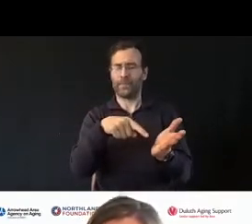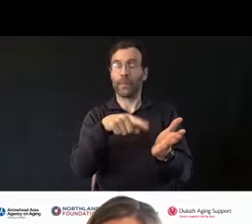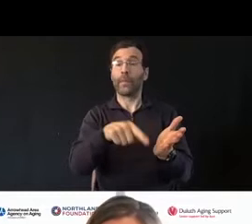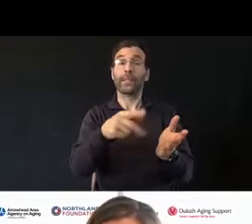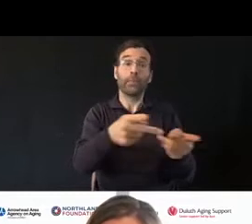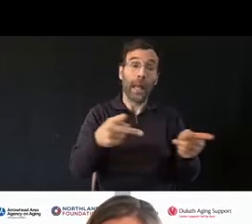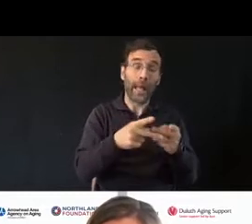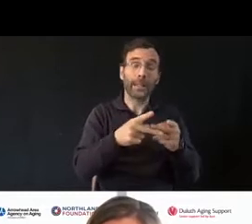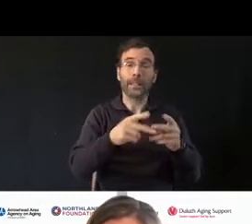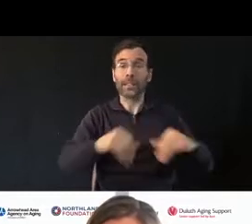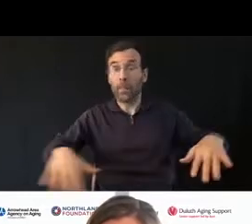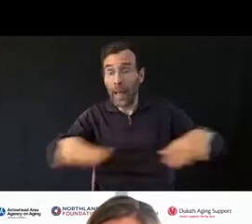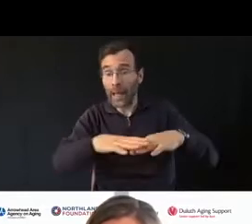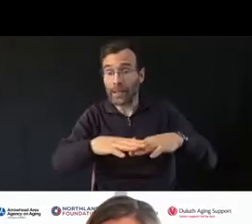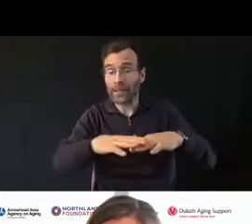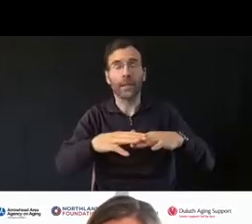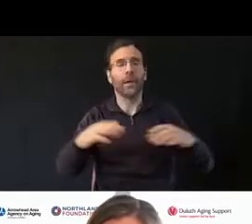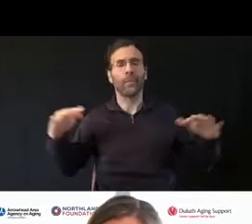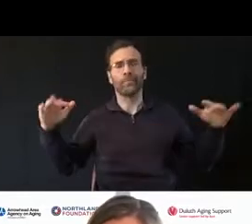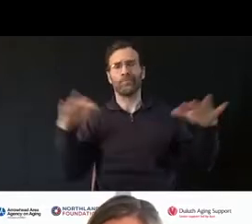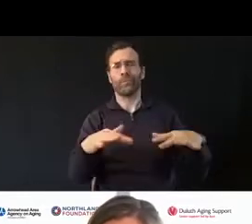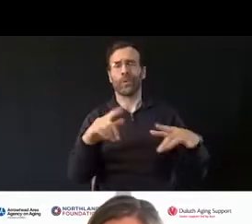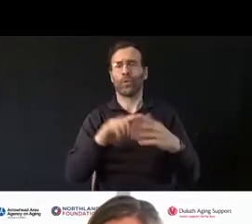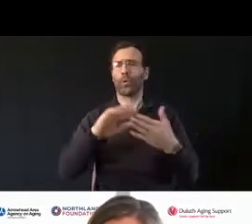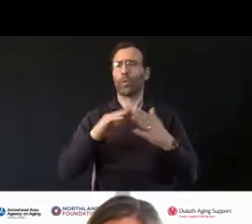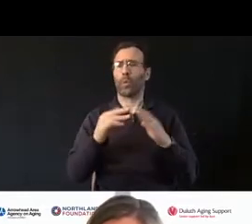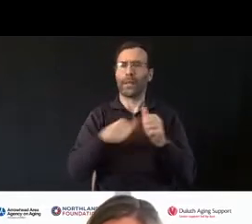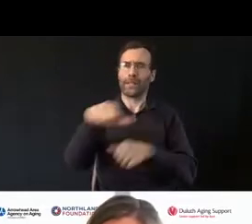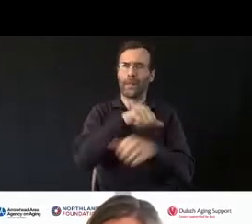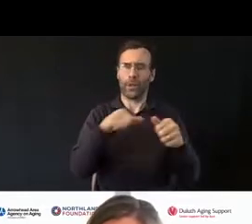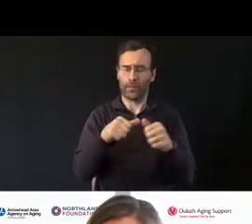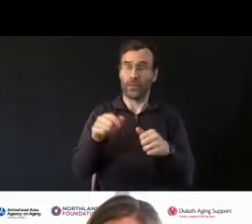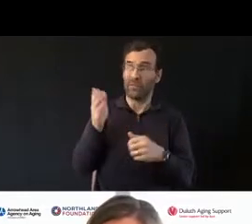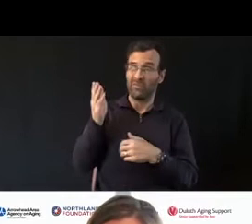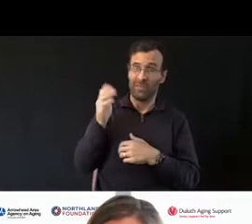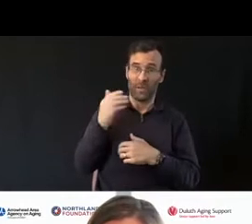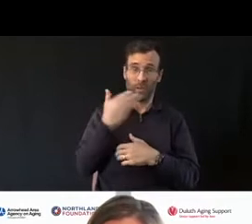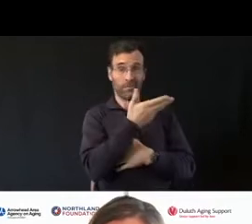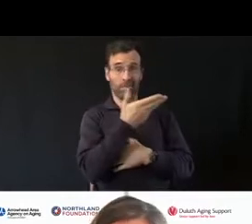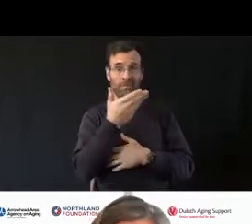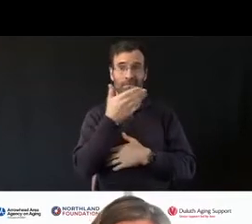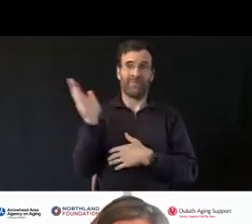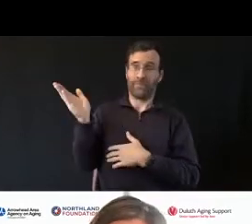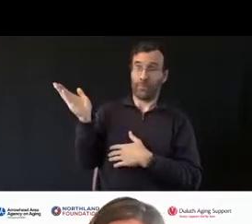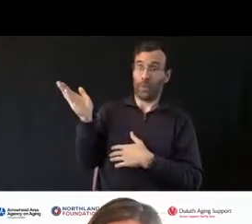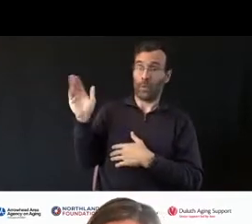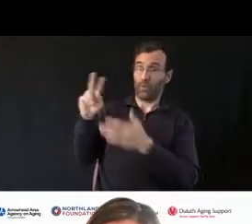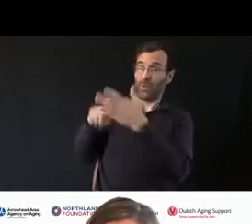place as we come into community with each other this morning. So the Northland Foundation, which is one of